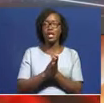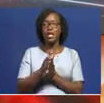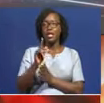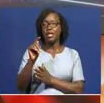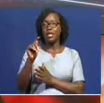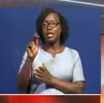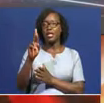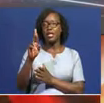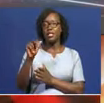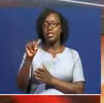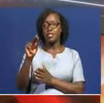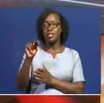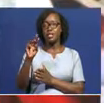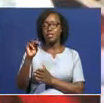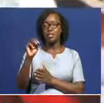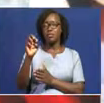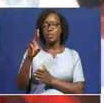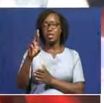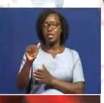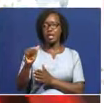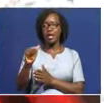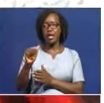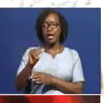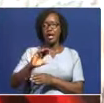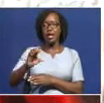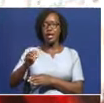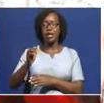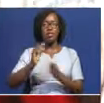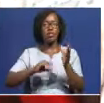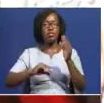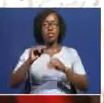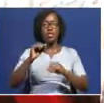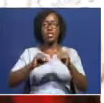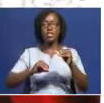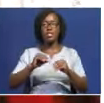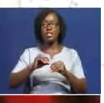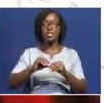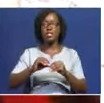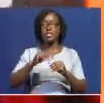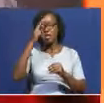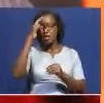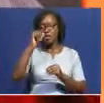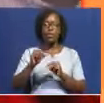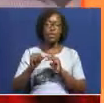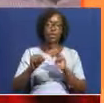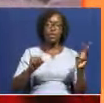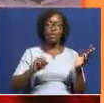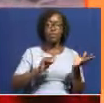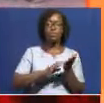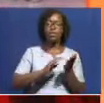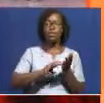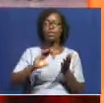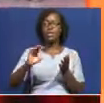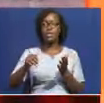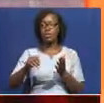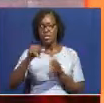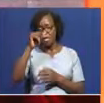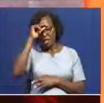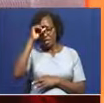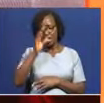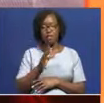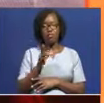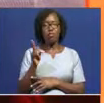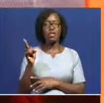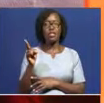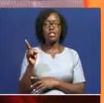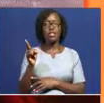Transmara counties. This was the call during a fundraising event in Kuria West and Migori County. The county governor, Chilo